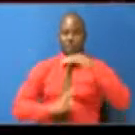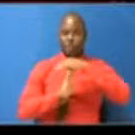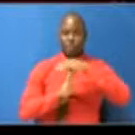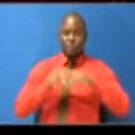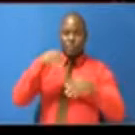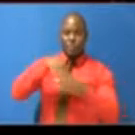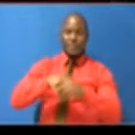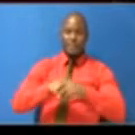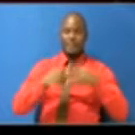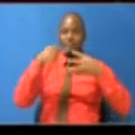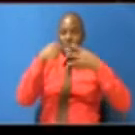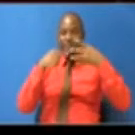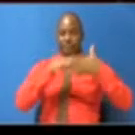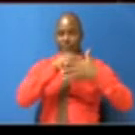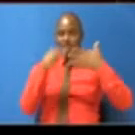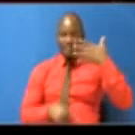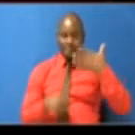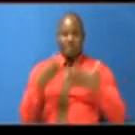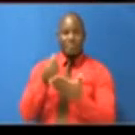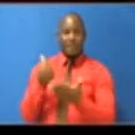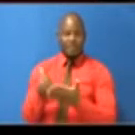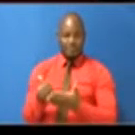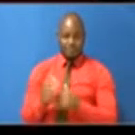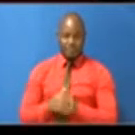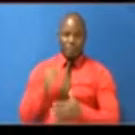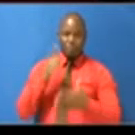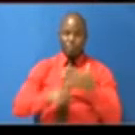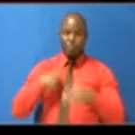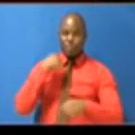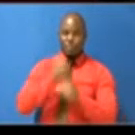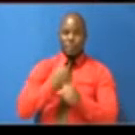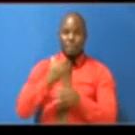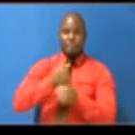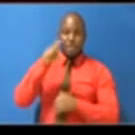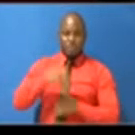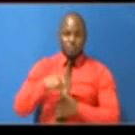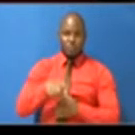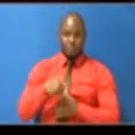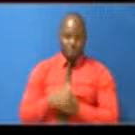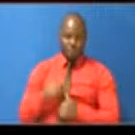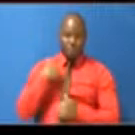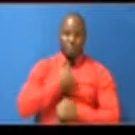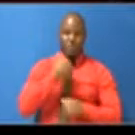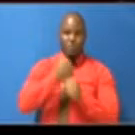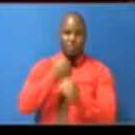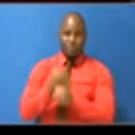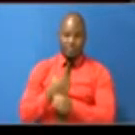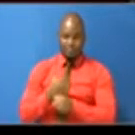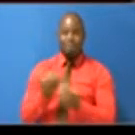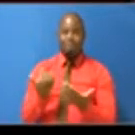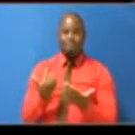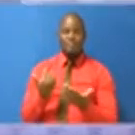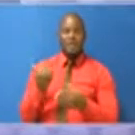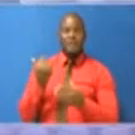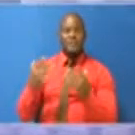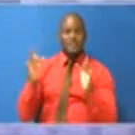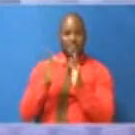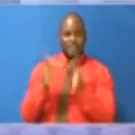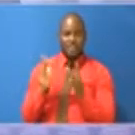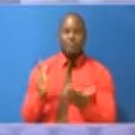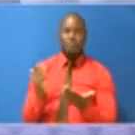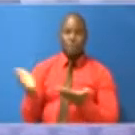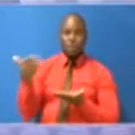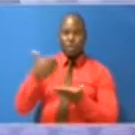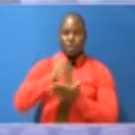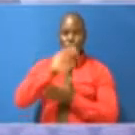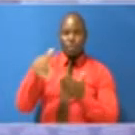within the top five revenue things and what we are going to do is to make sure that we digitalize the collection